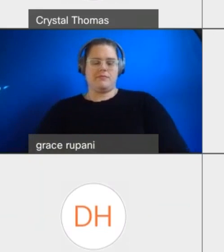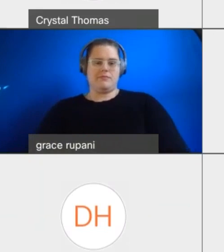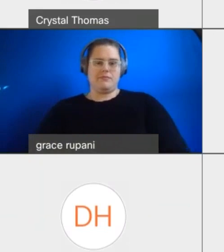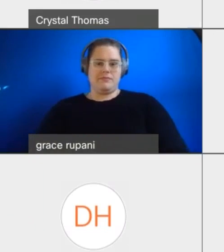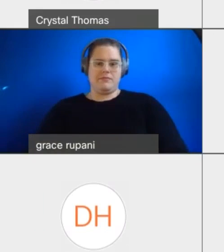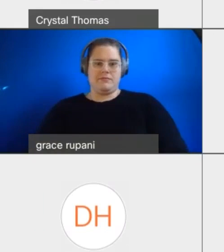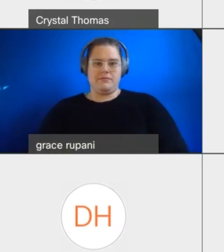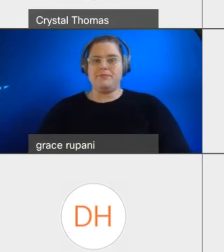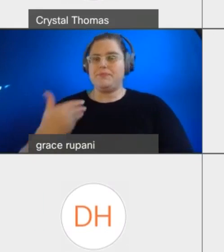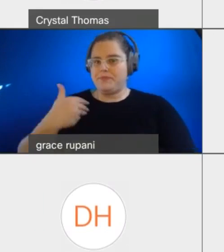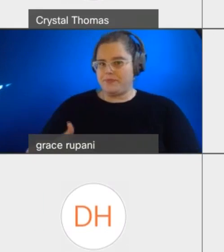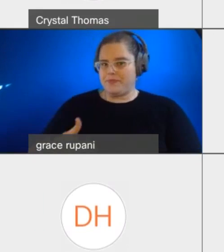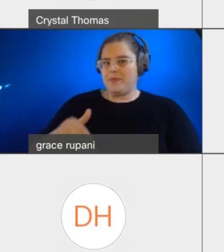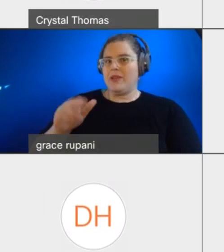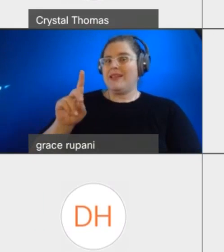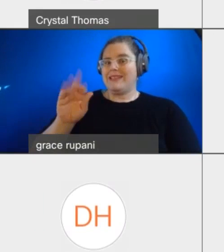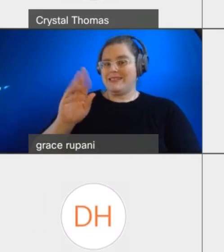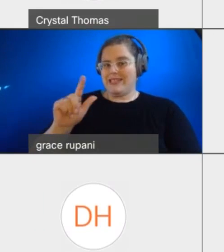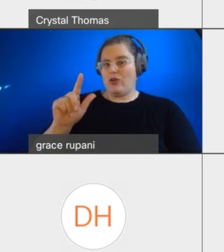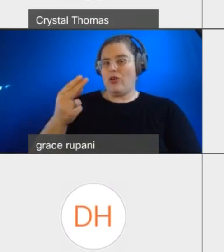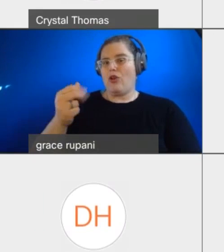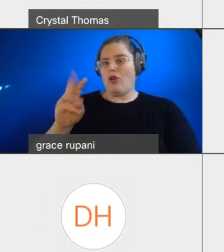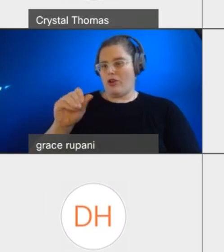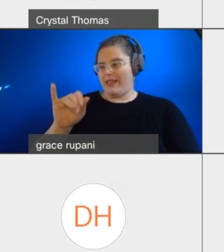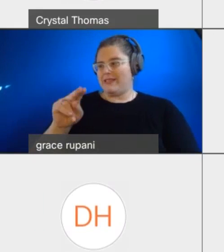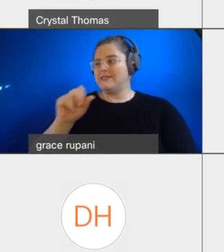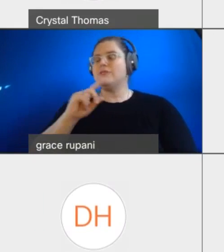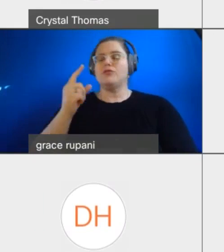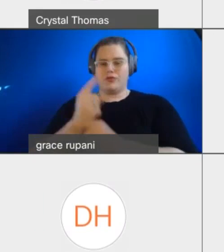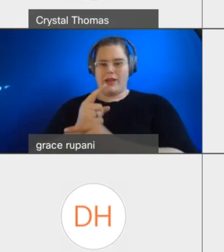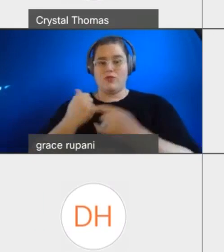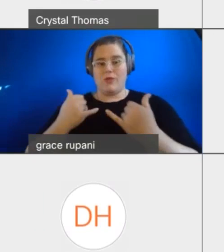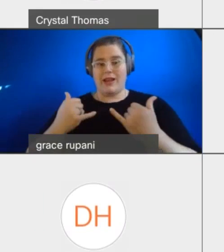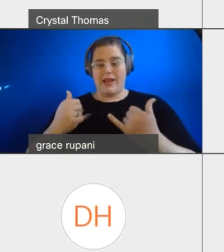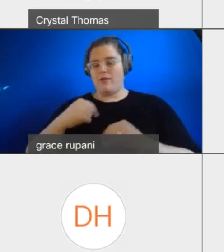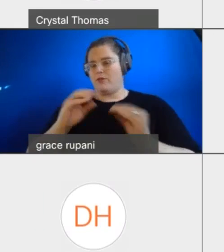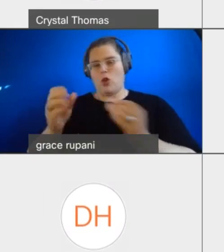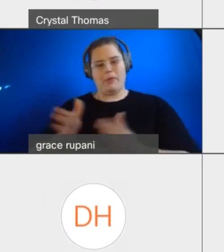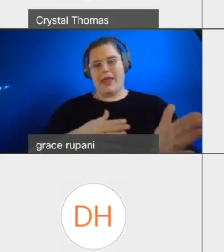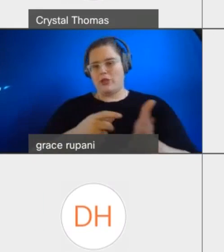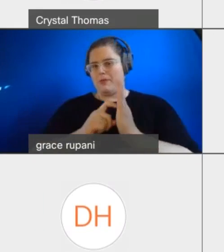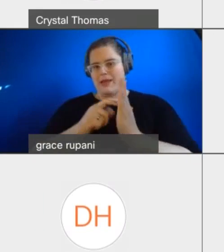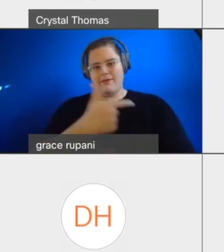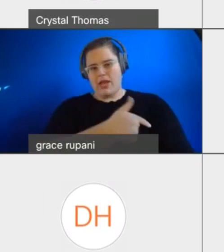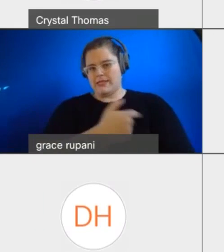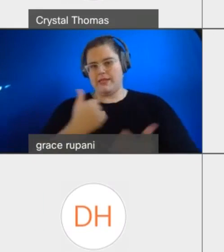Director Reese, that's correct. Currently, we don't have any plans to mandate vaccines at this time. Thank you. Thanks.